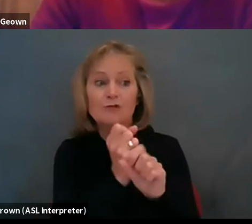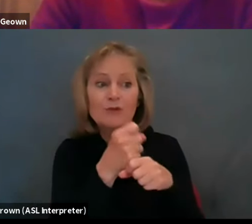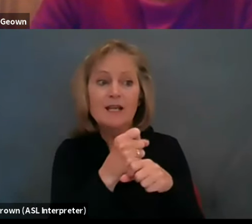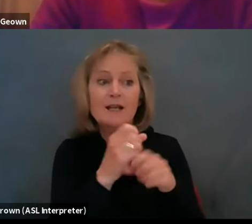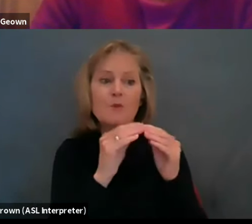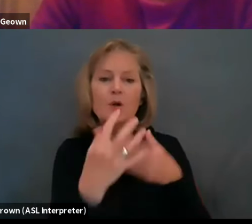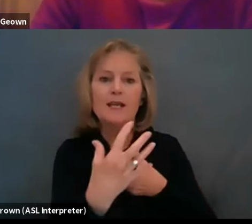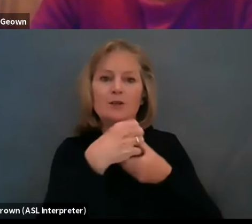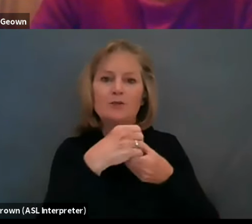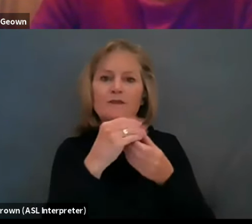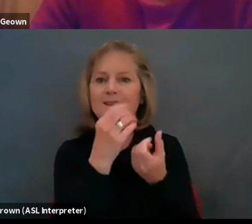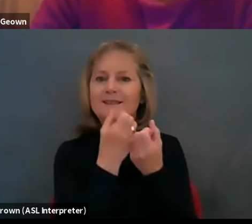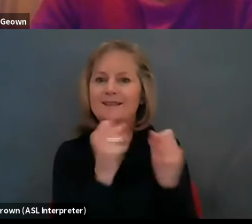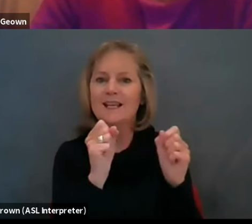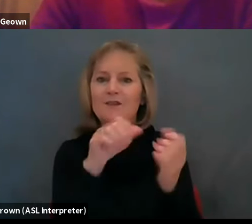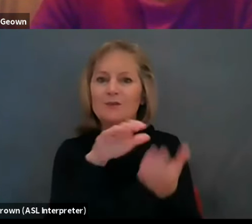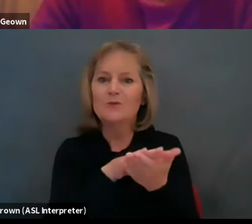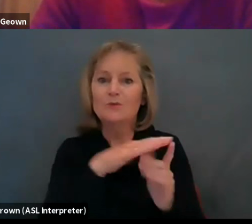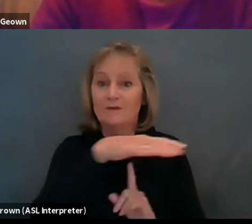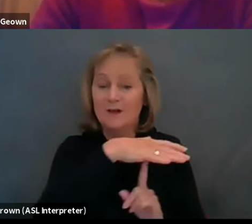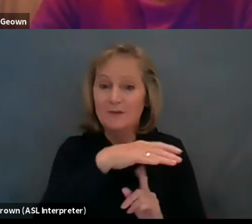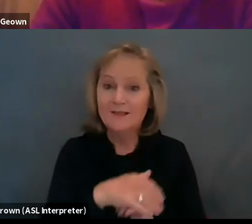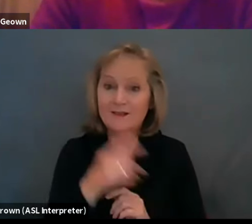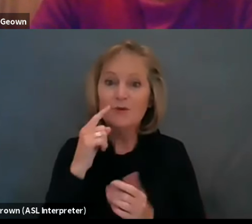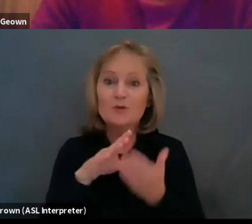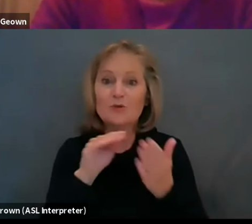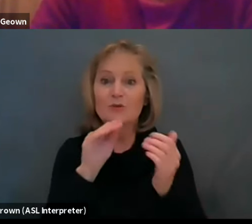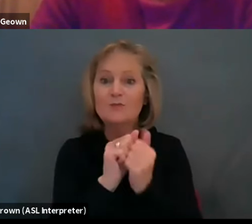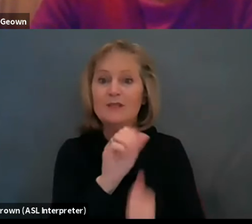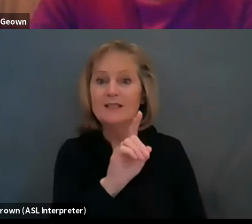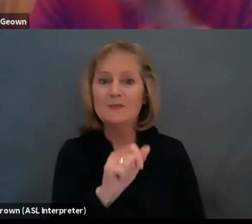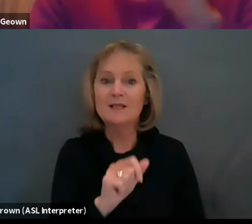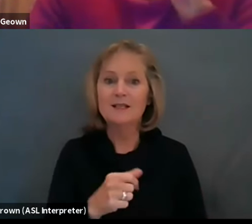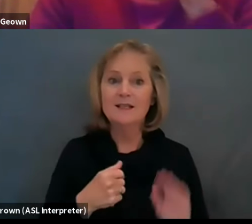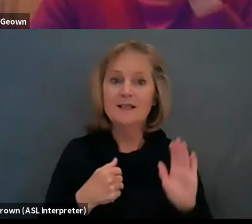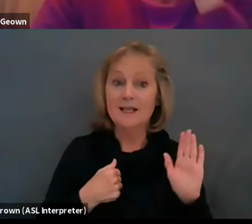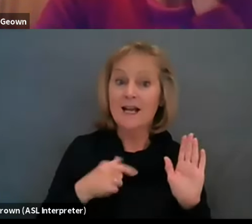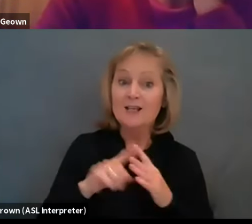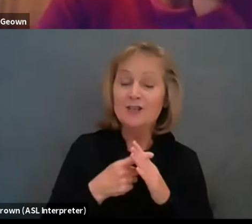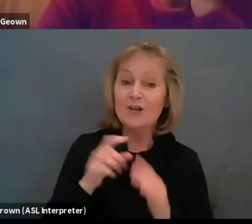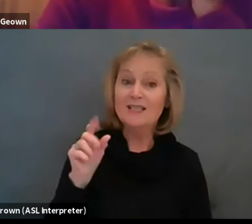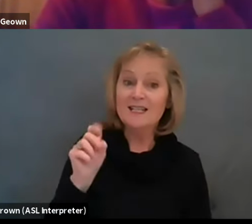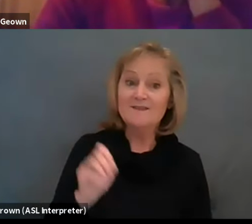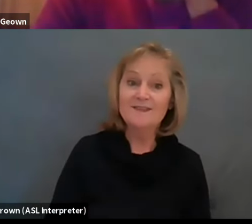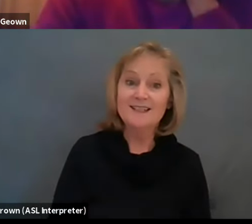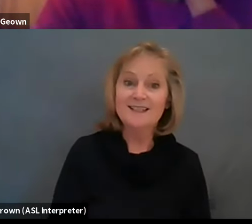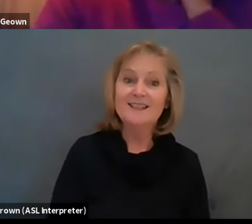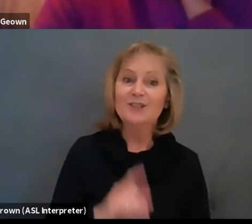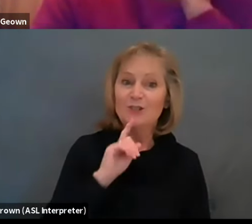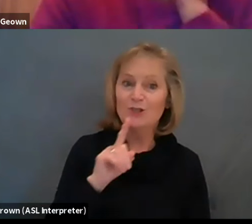more inclusive and safe school environment for students with disabilities. If I may start, Steve. Please.